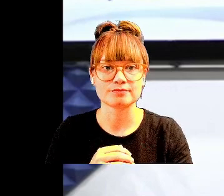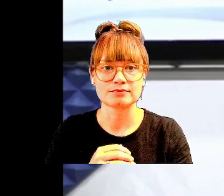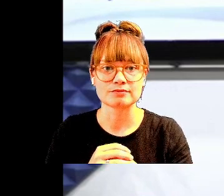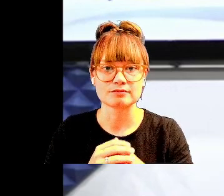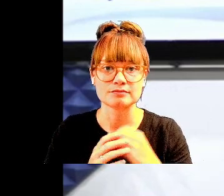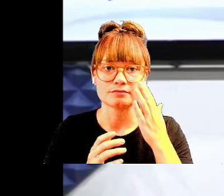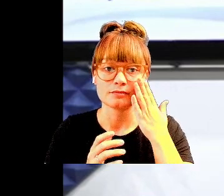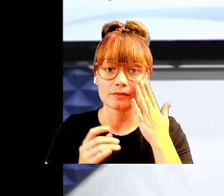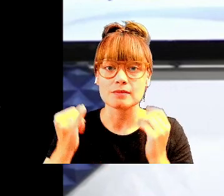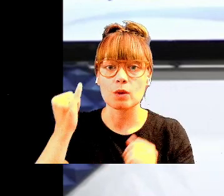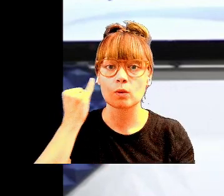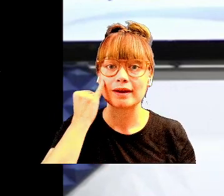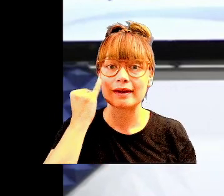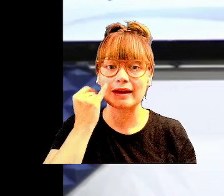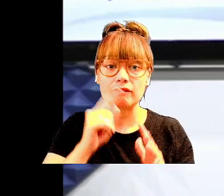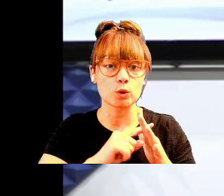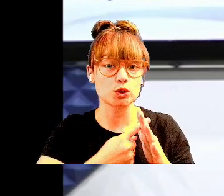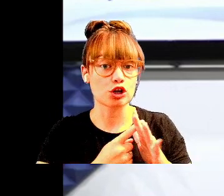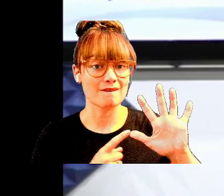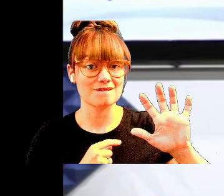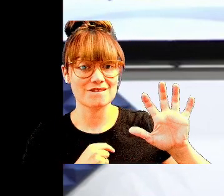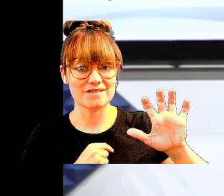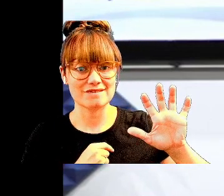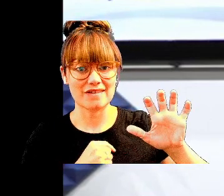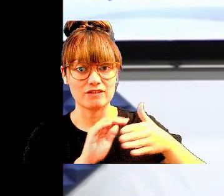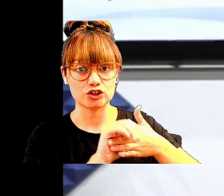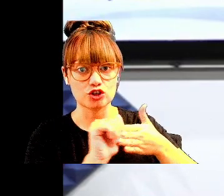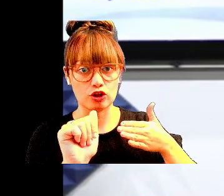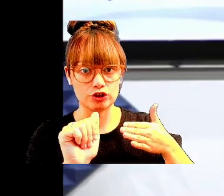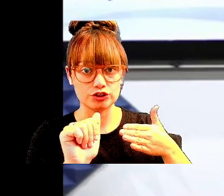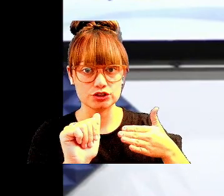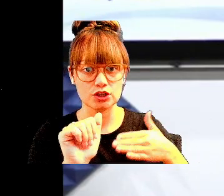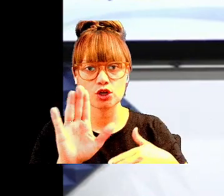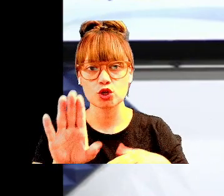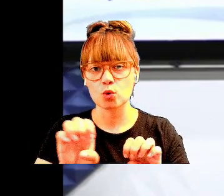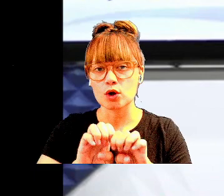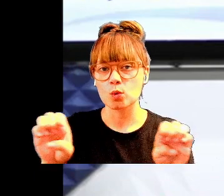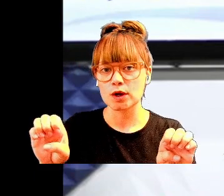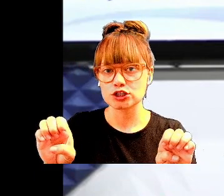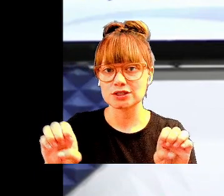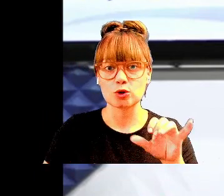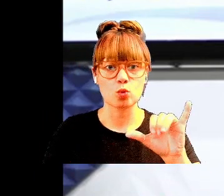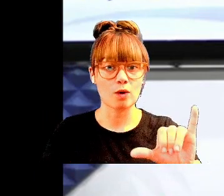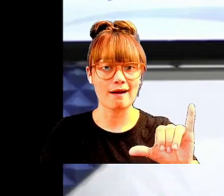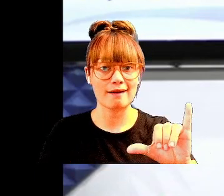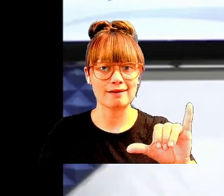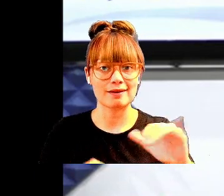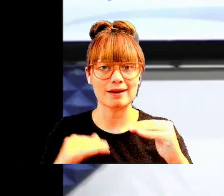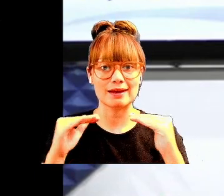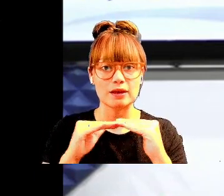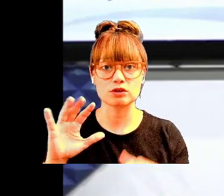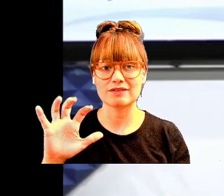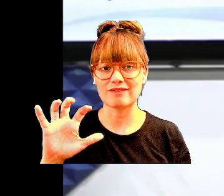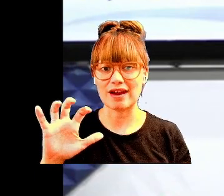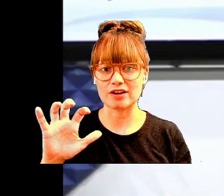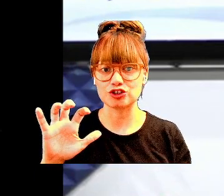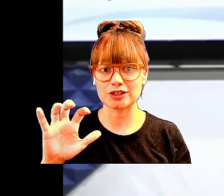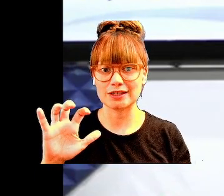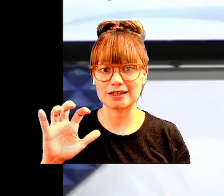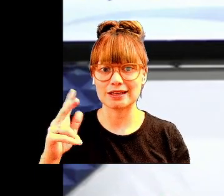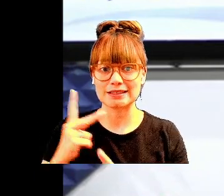equation would then be y equals 500 times 2 to the xth power.